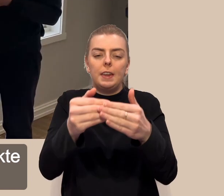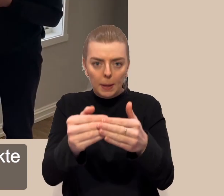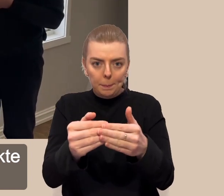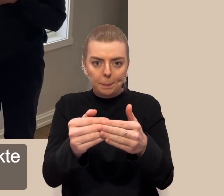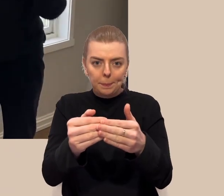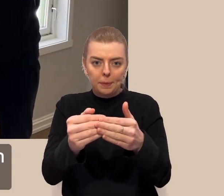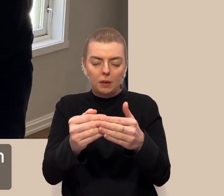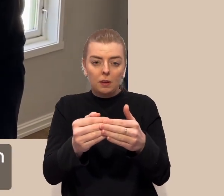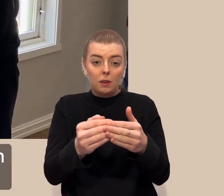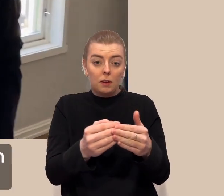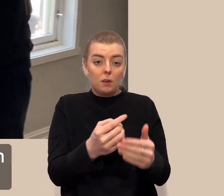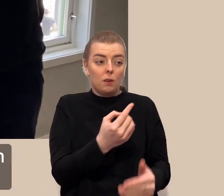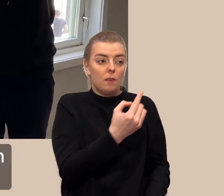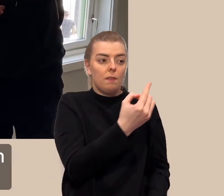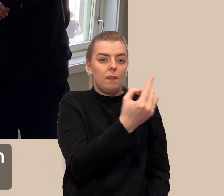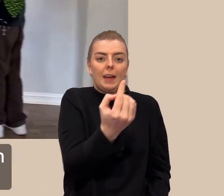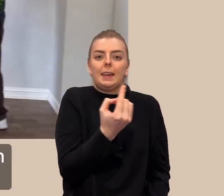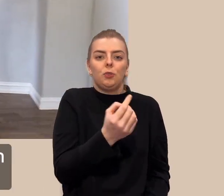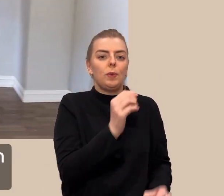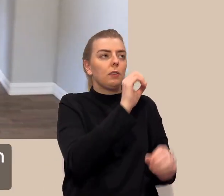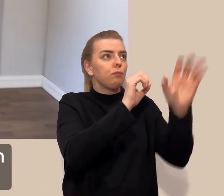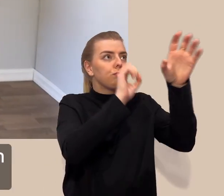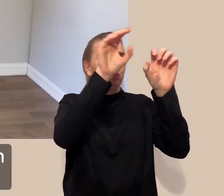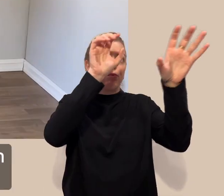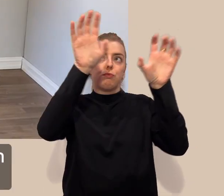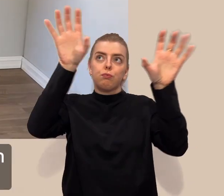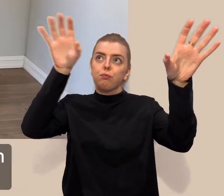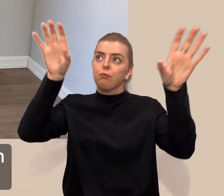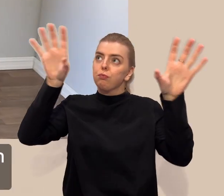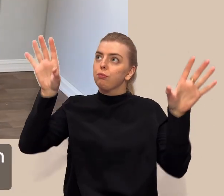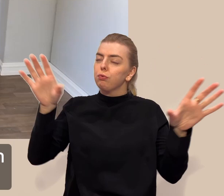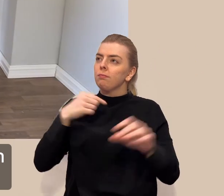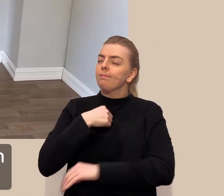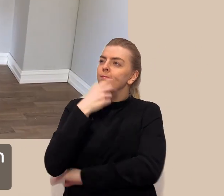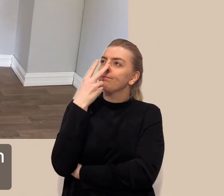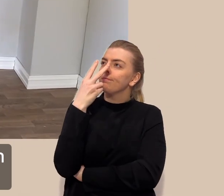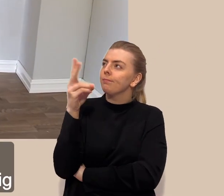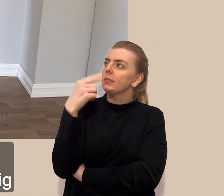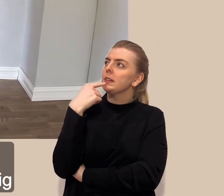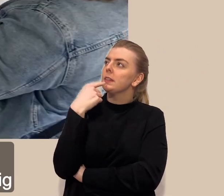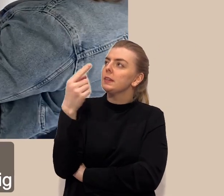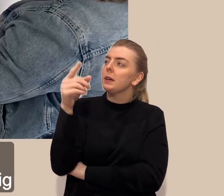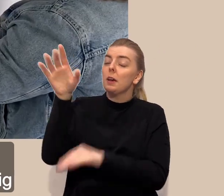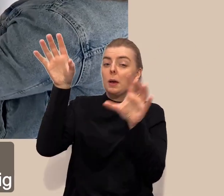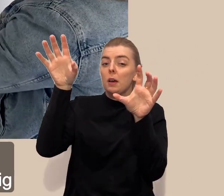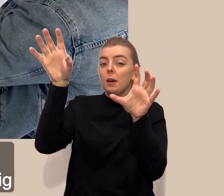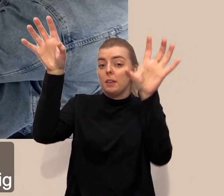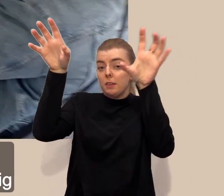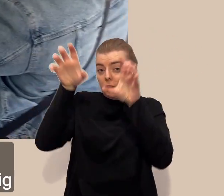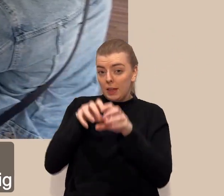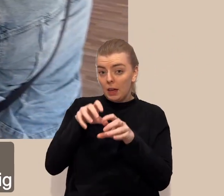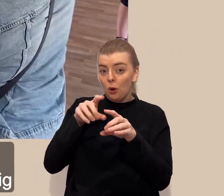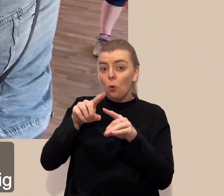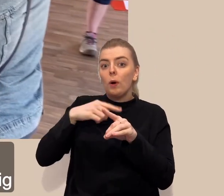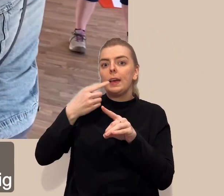to this gallery, they hung their work and then we looked at the way that they'd hung their work and they'd all hung it individually. And then I asked them